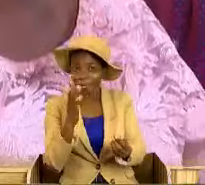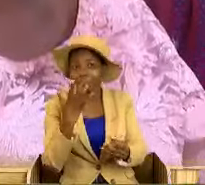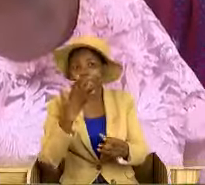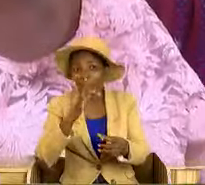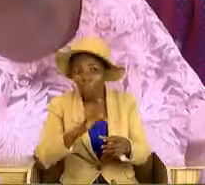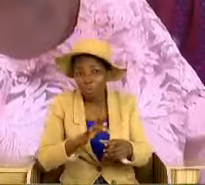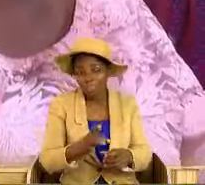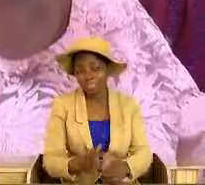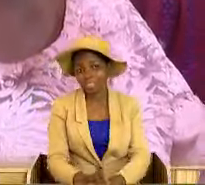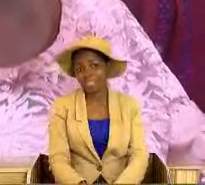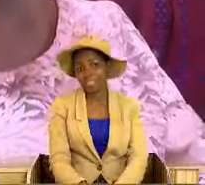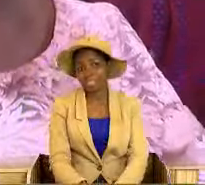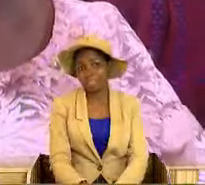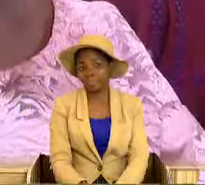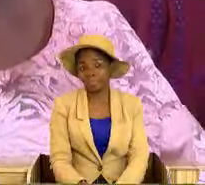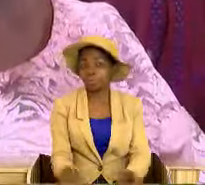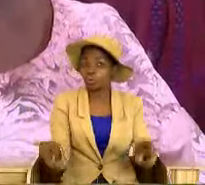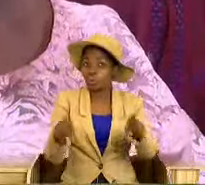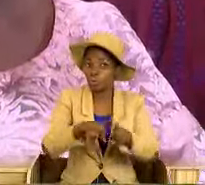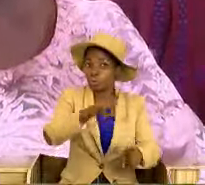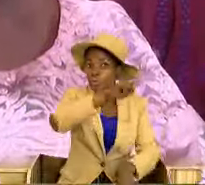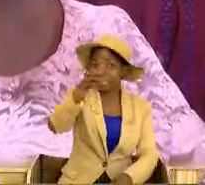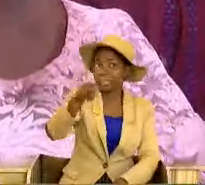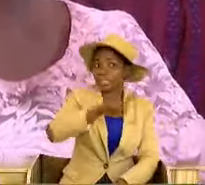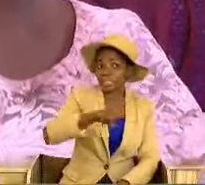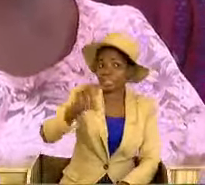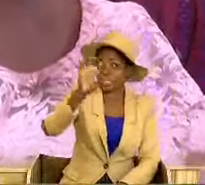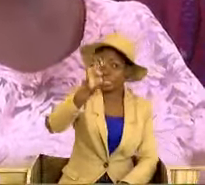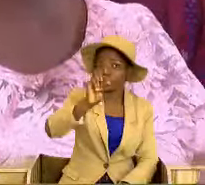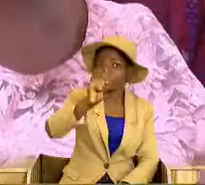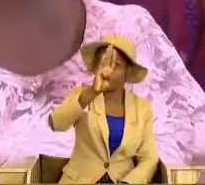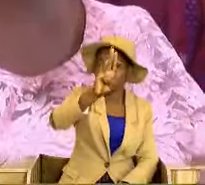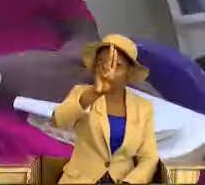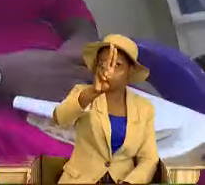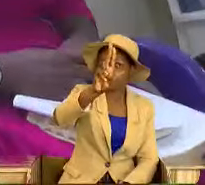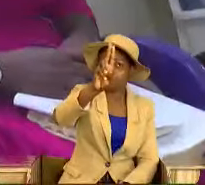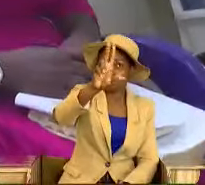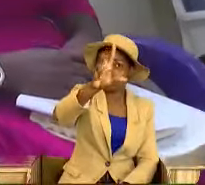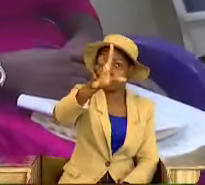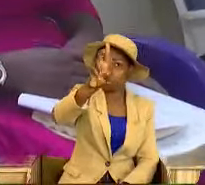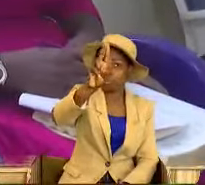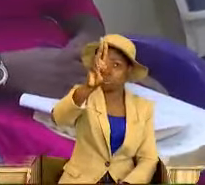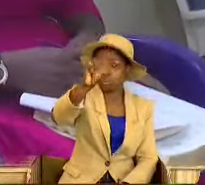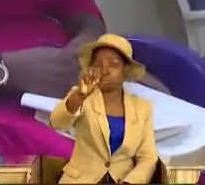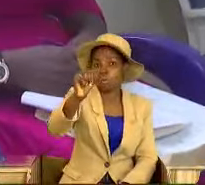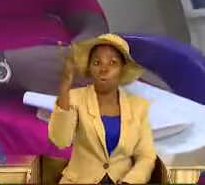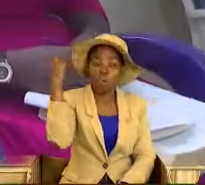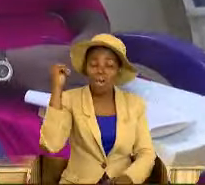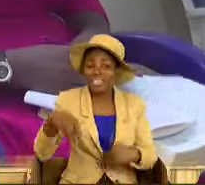promise so Zeon was given an area of land that was near the Sea of